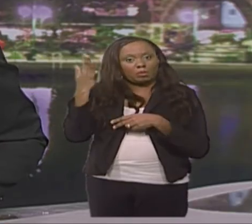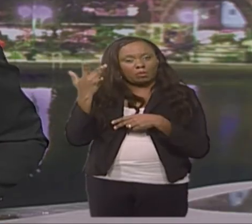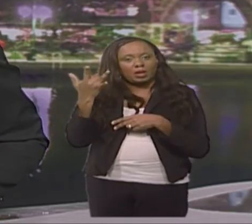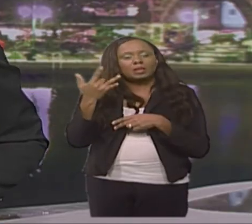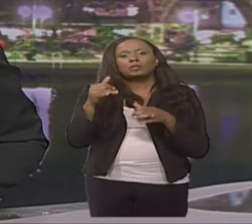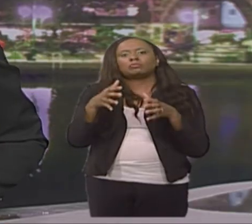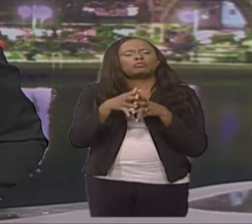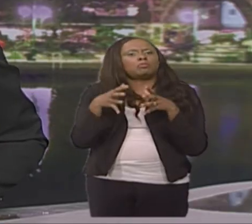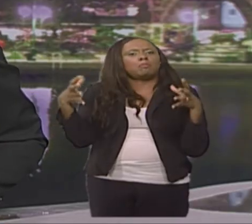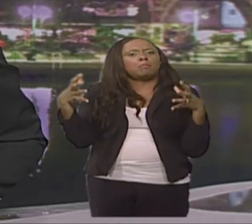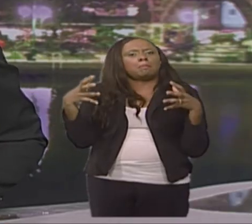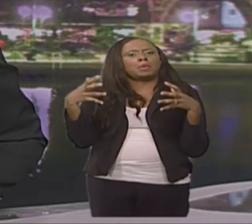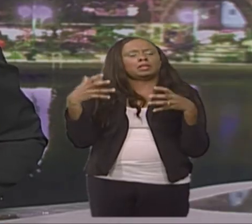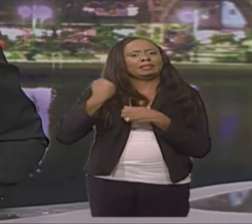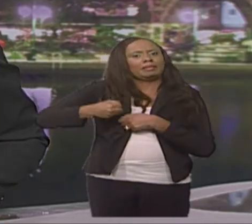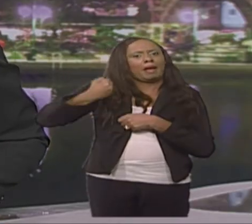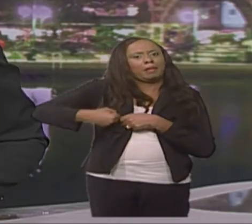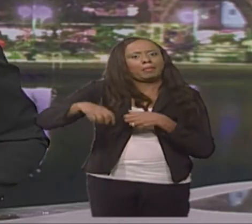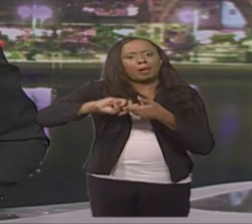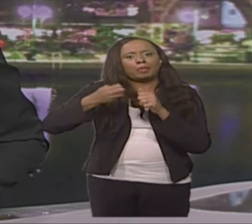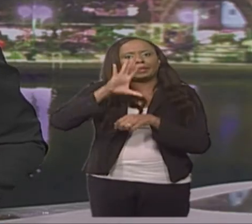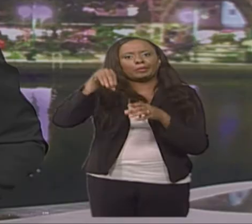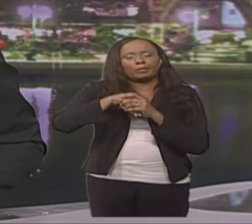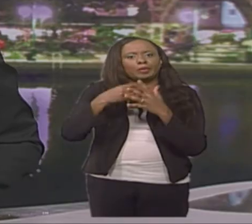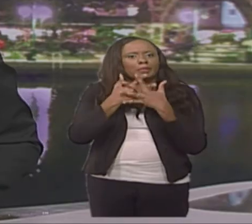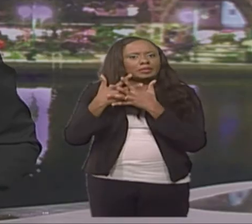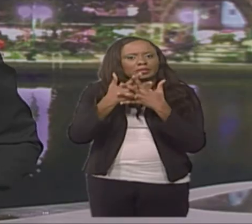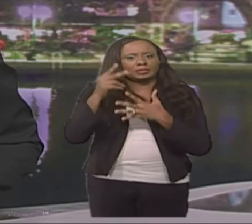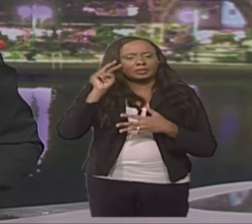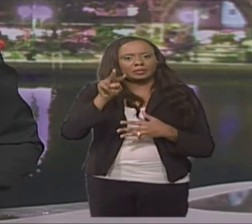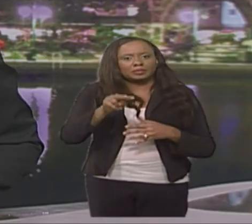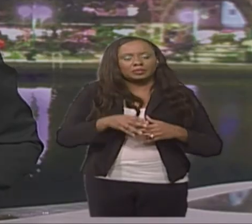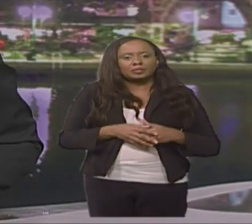the gang problem within the country's prisons. We get more in the CTV report.